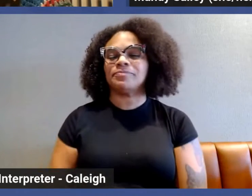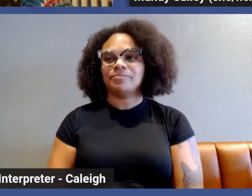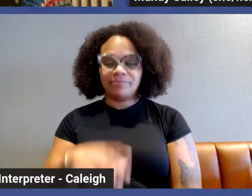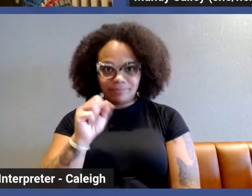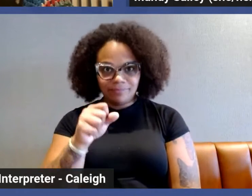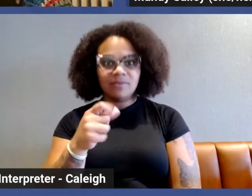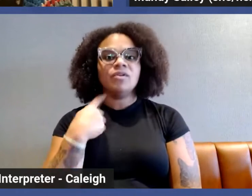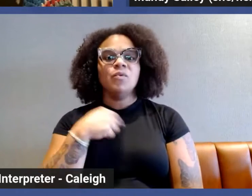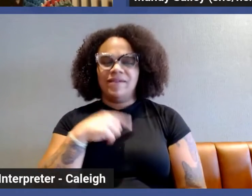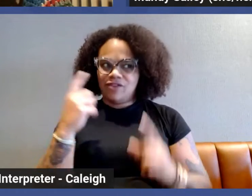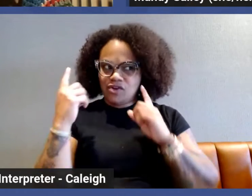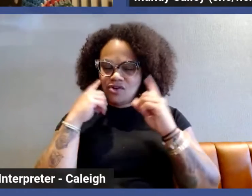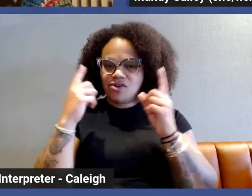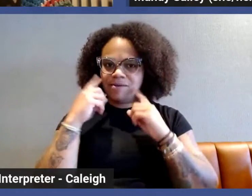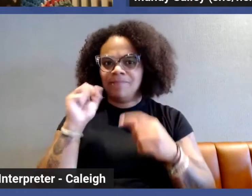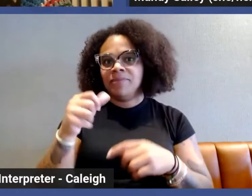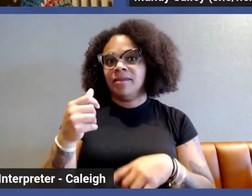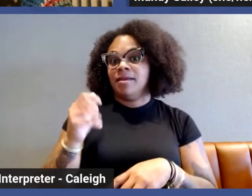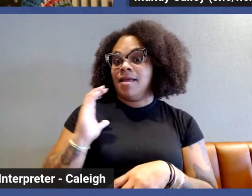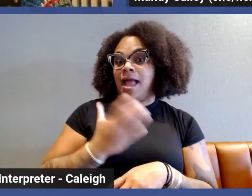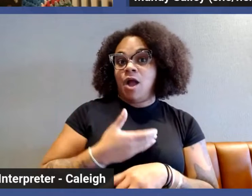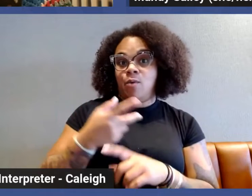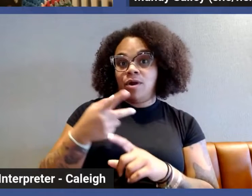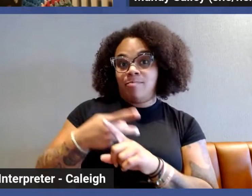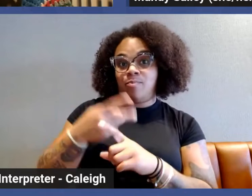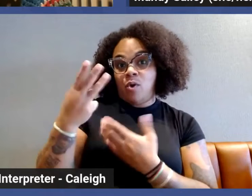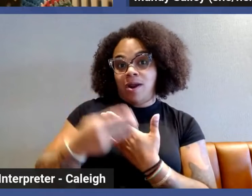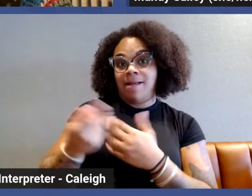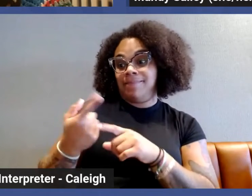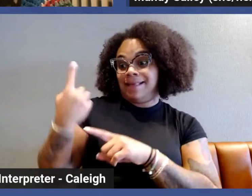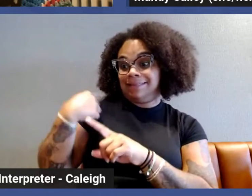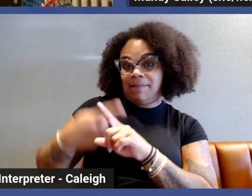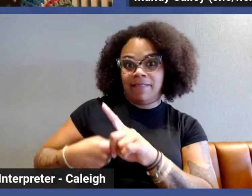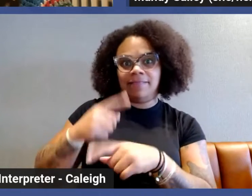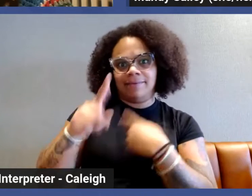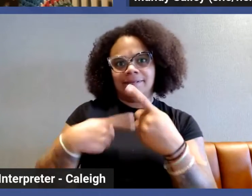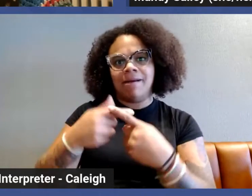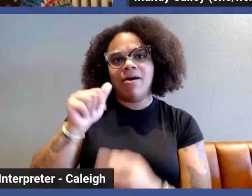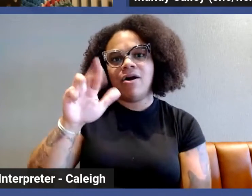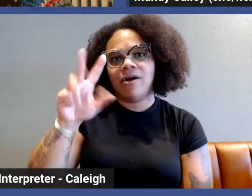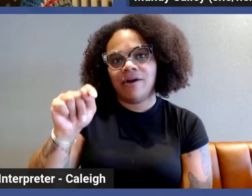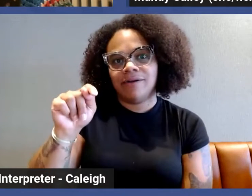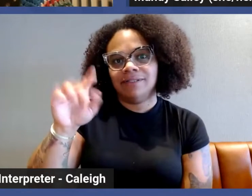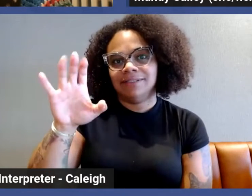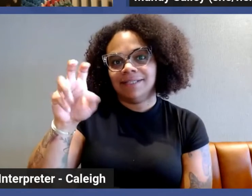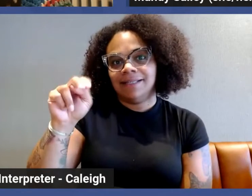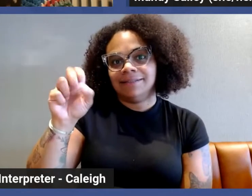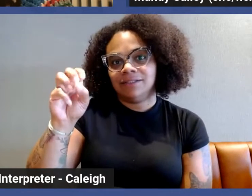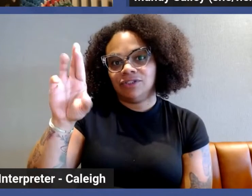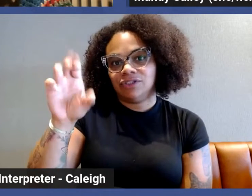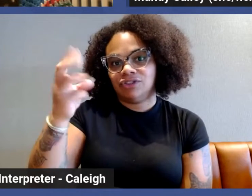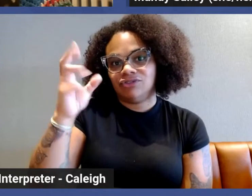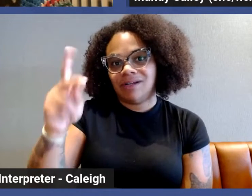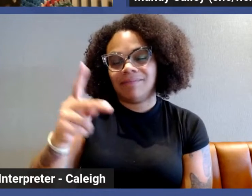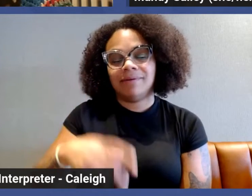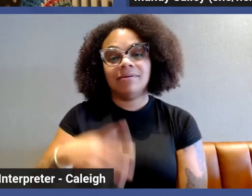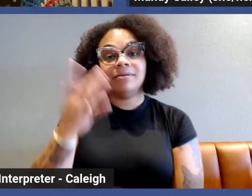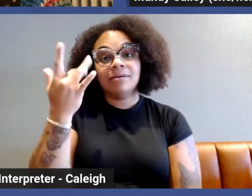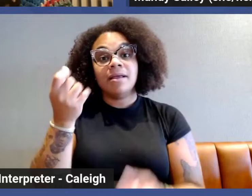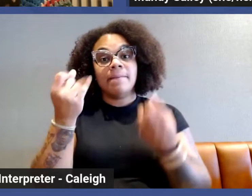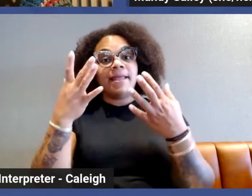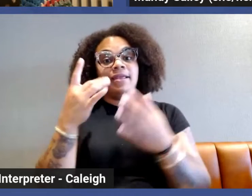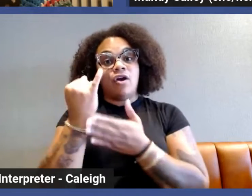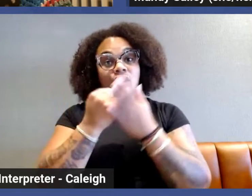our censorship program last month was about art censorship, and because a lot of artists are facing similar